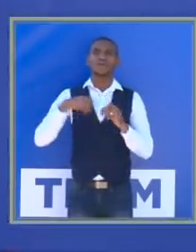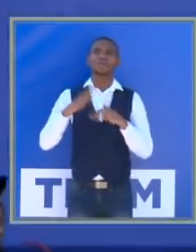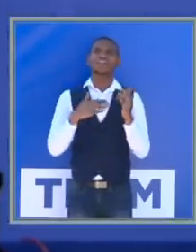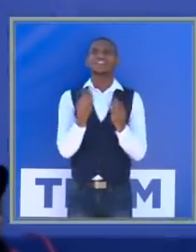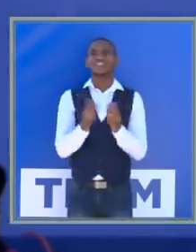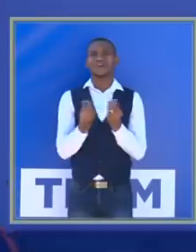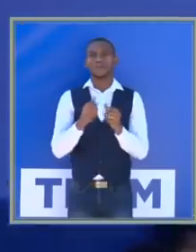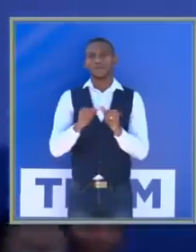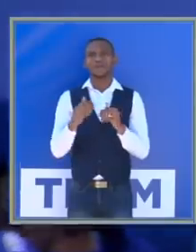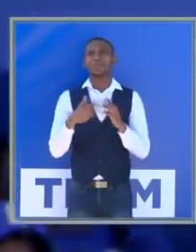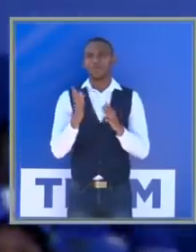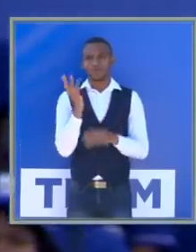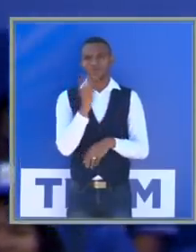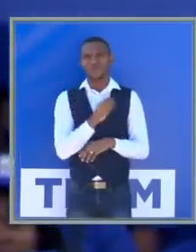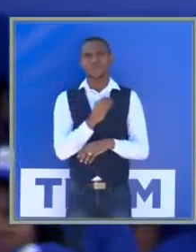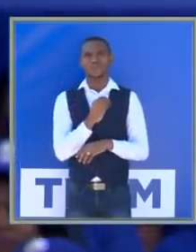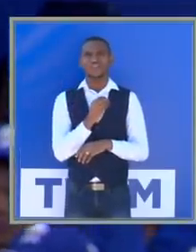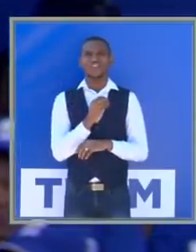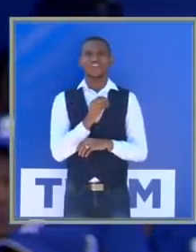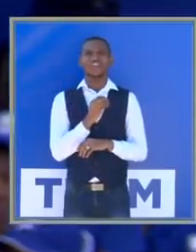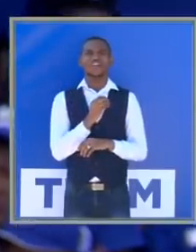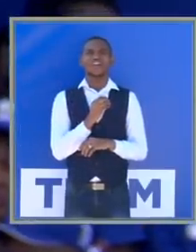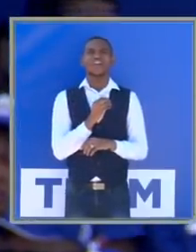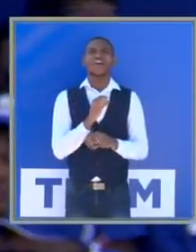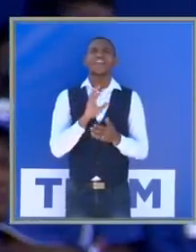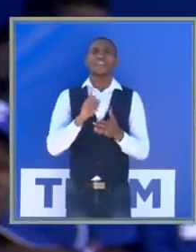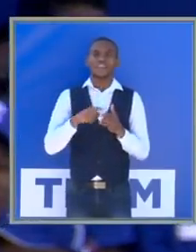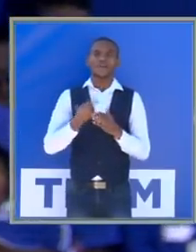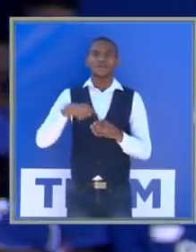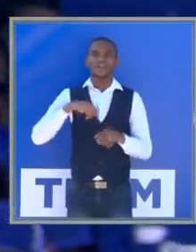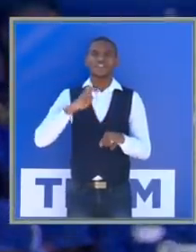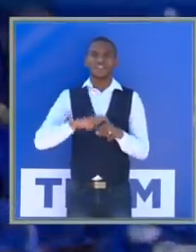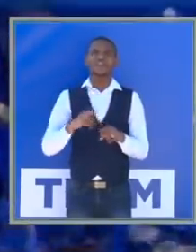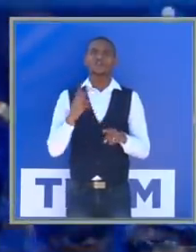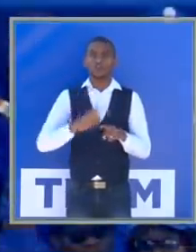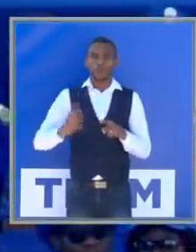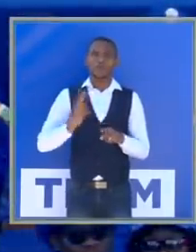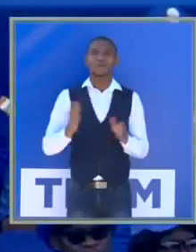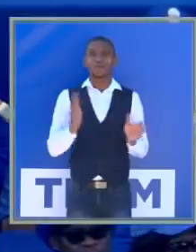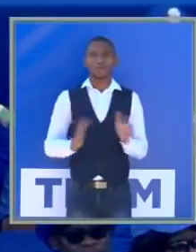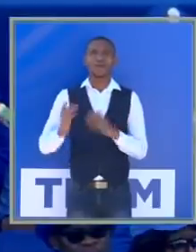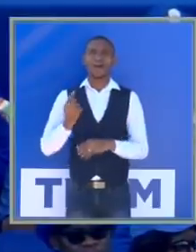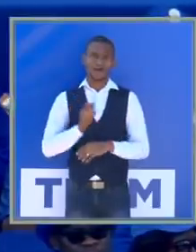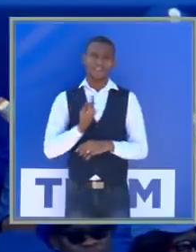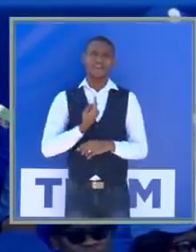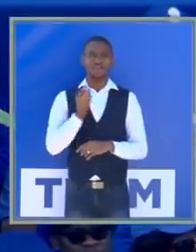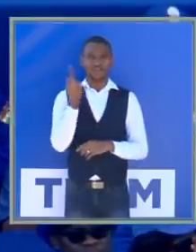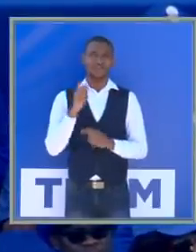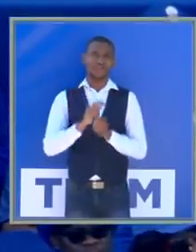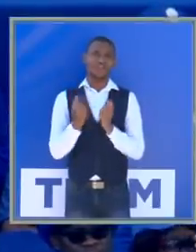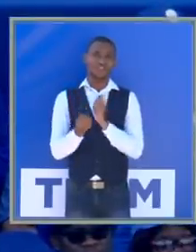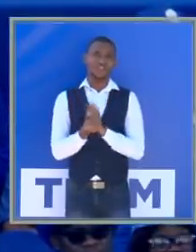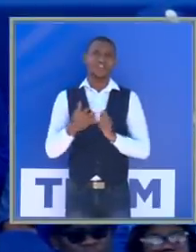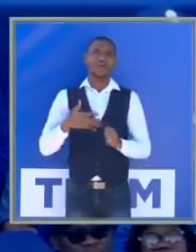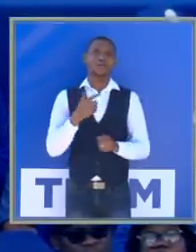something more beautiful, then we need to prepare ourselves for change. I want